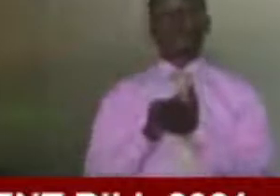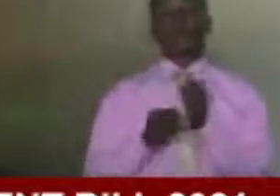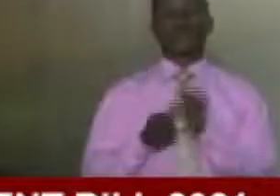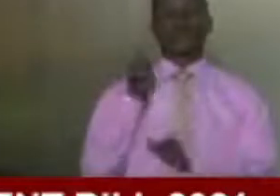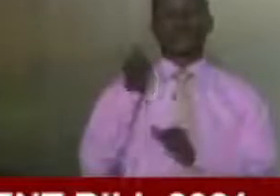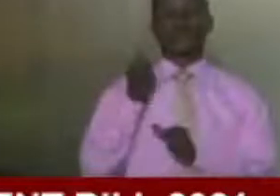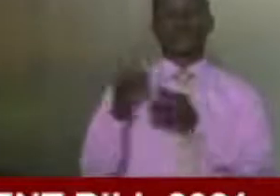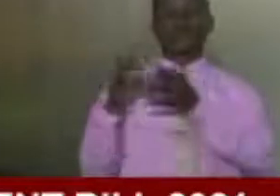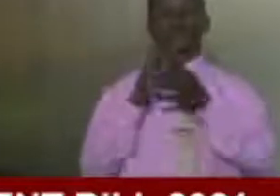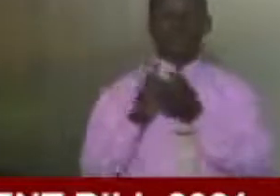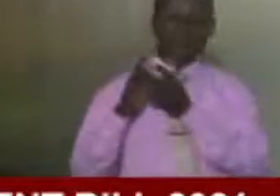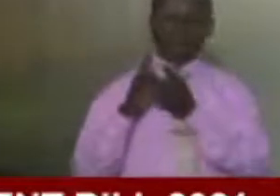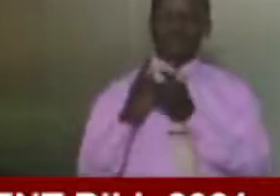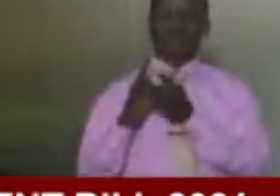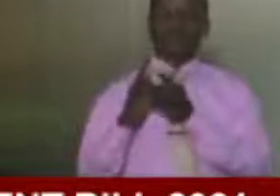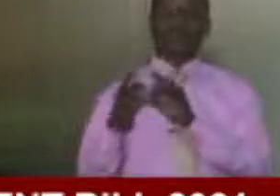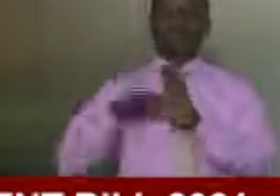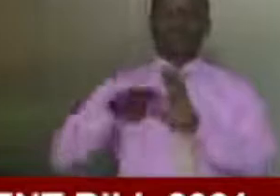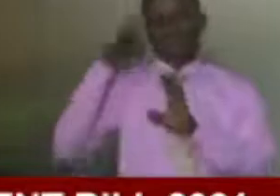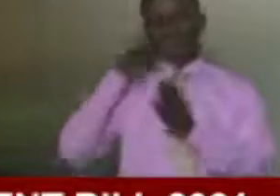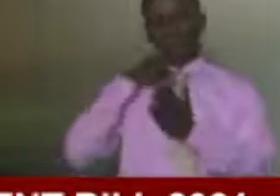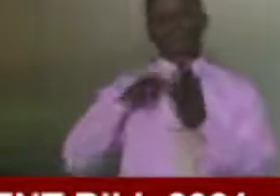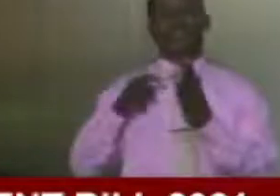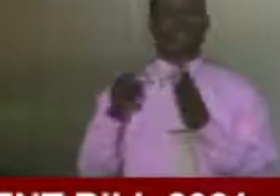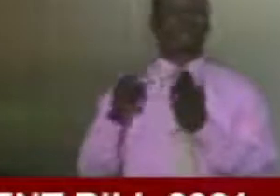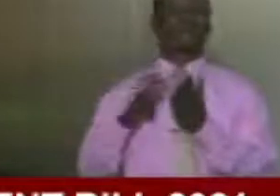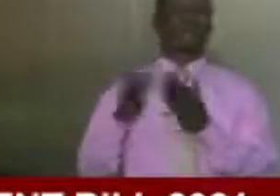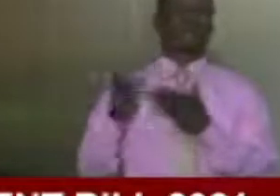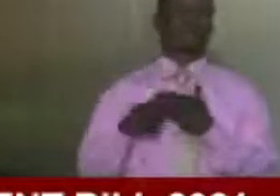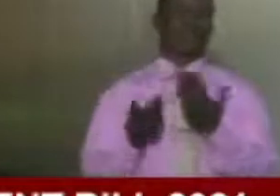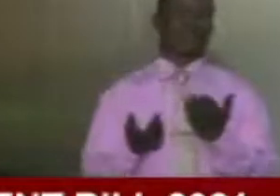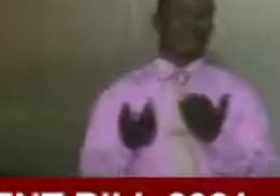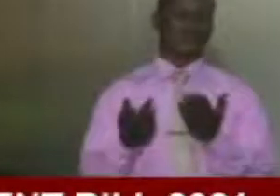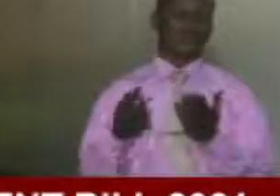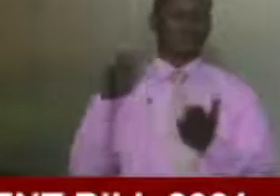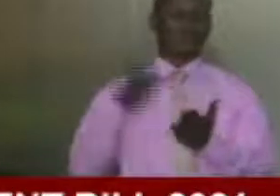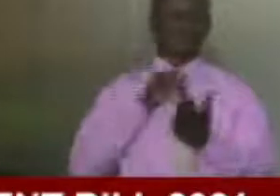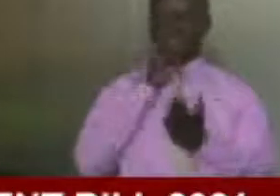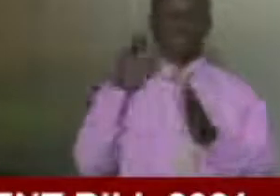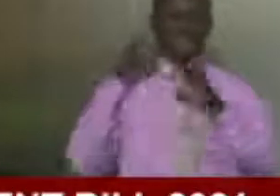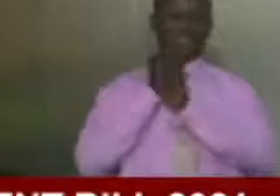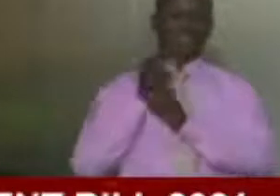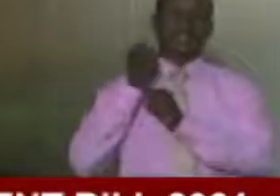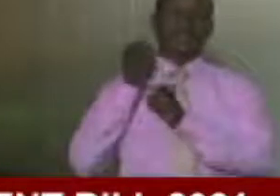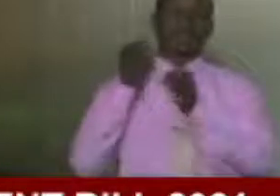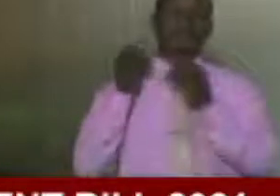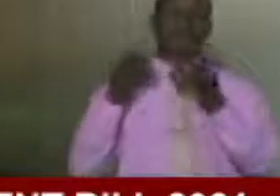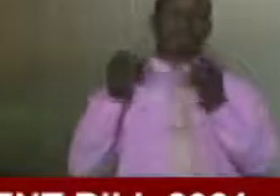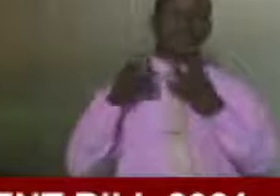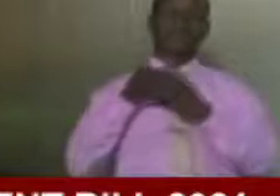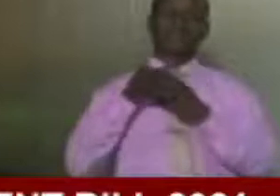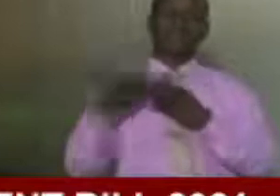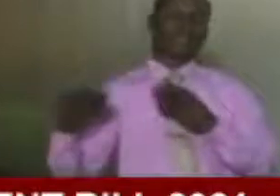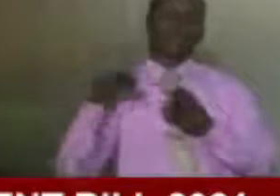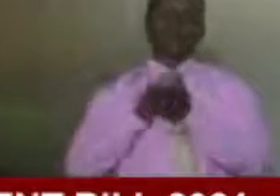unanimous clamor for this bill to be passed. This evening has highlighted so many other things that a lot of people probably